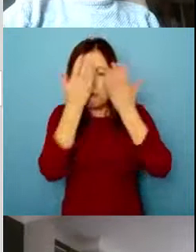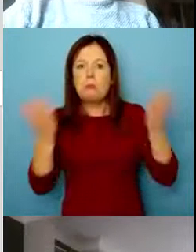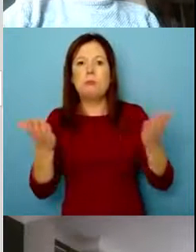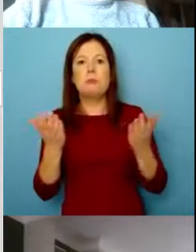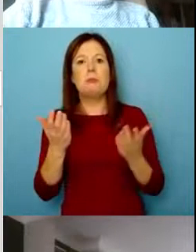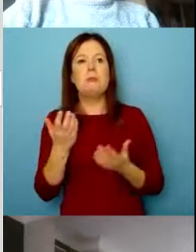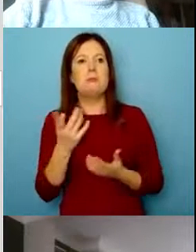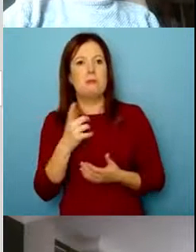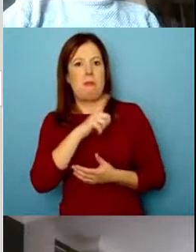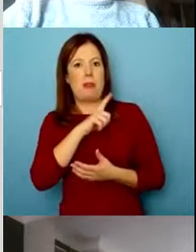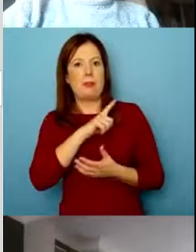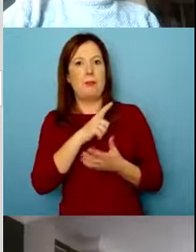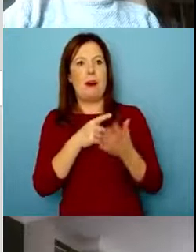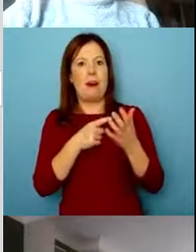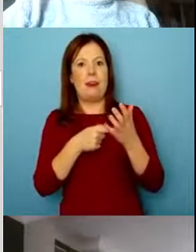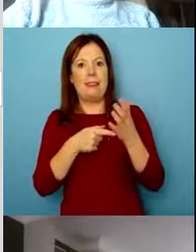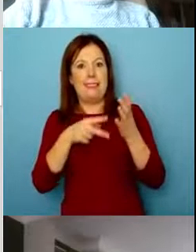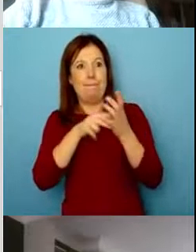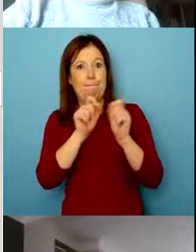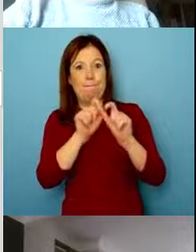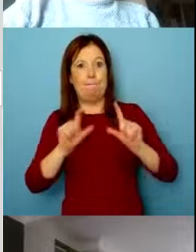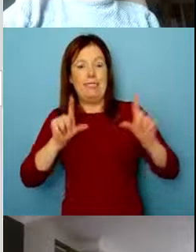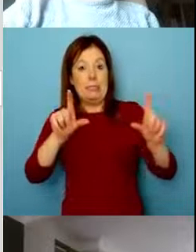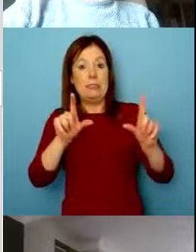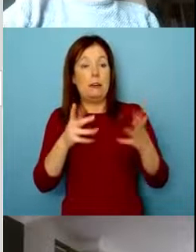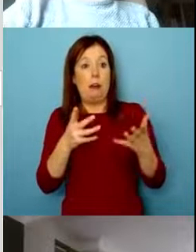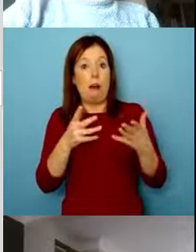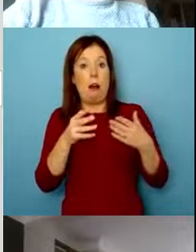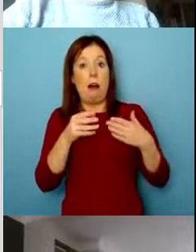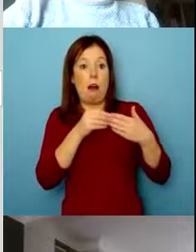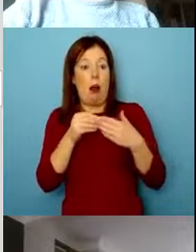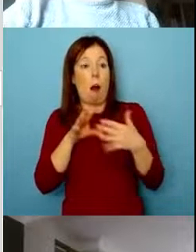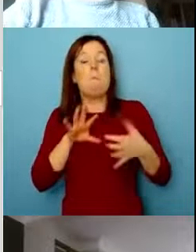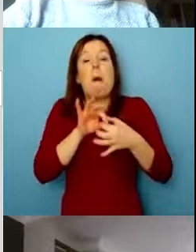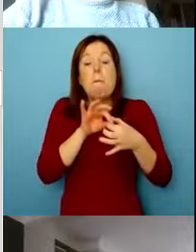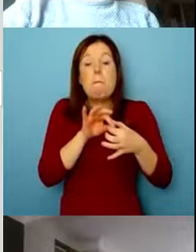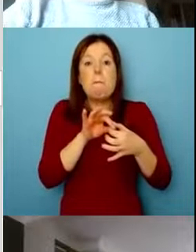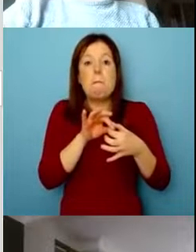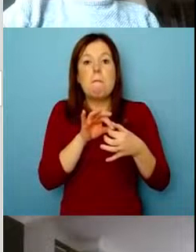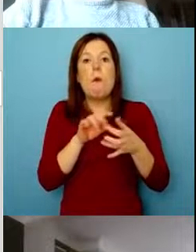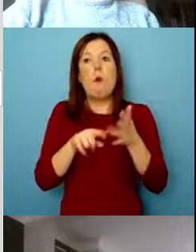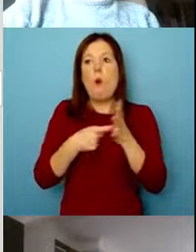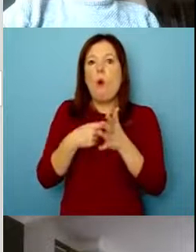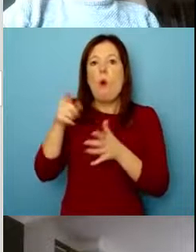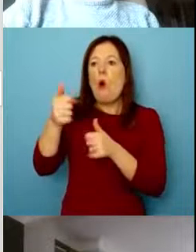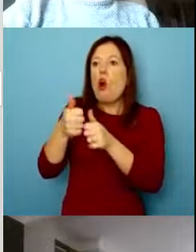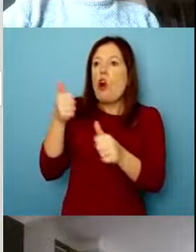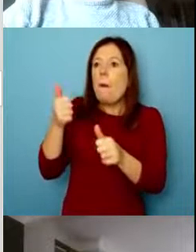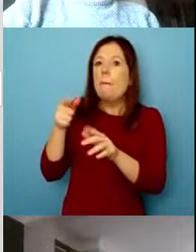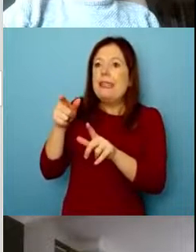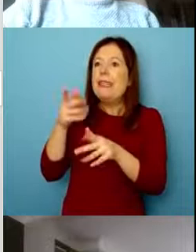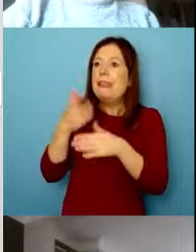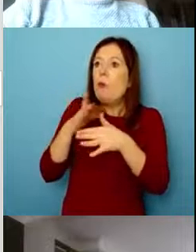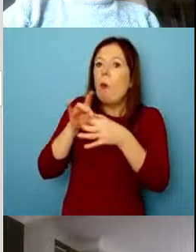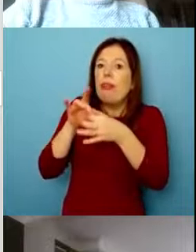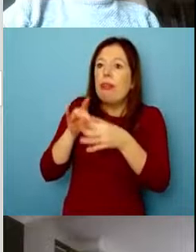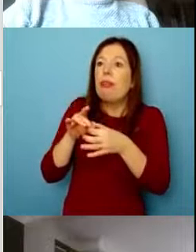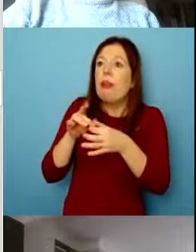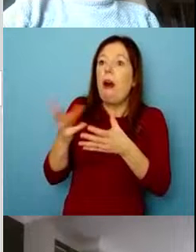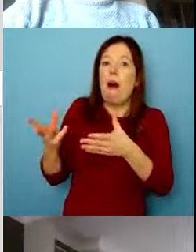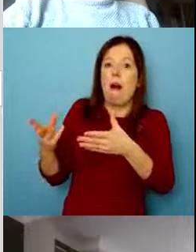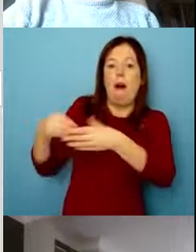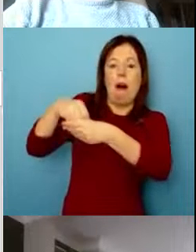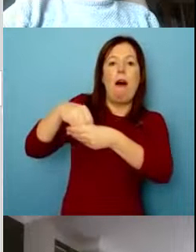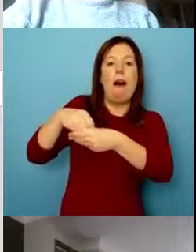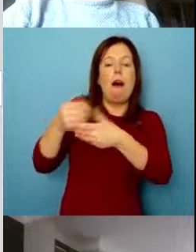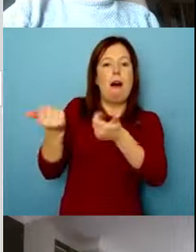have either just worked with the Accessible TV Guide or with working with manufacturers have worked. So we're able to get the adoption up